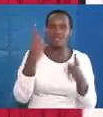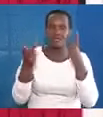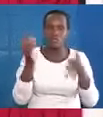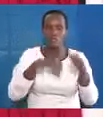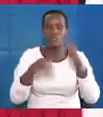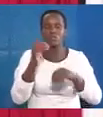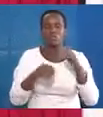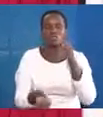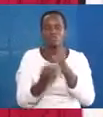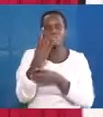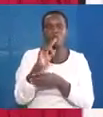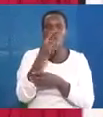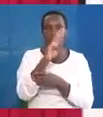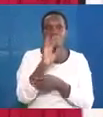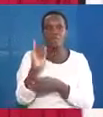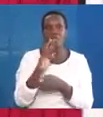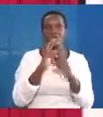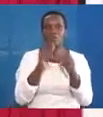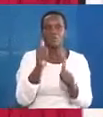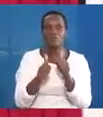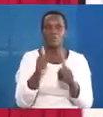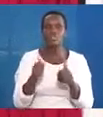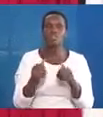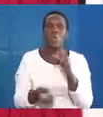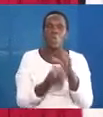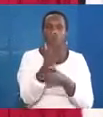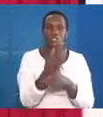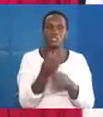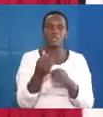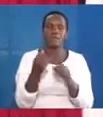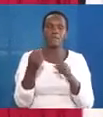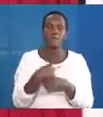released in November of 2019.